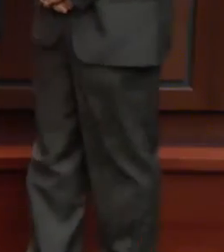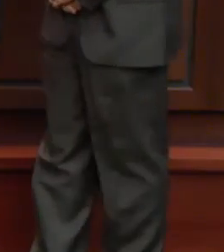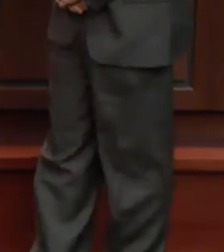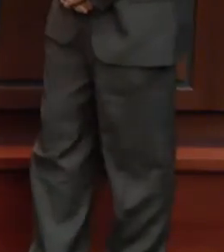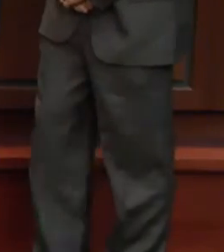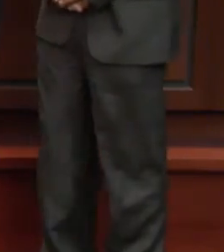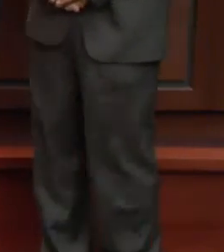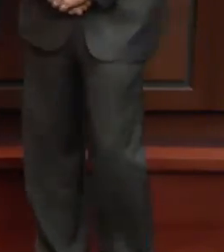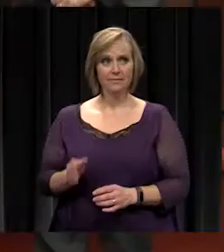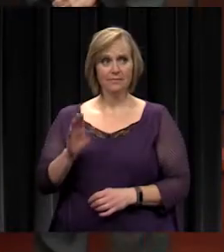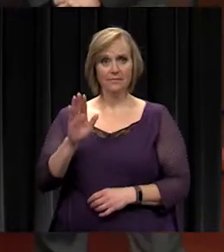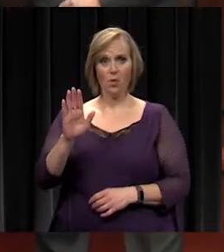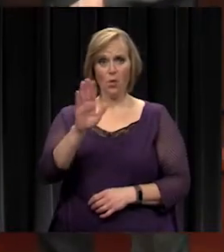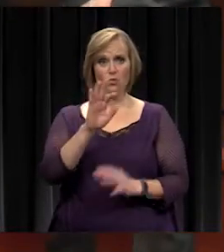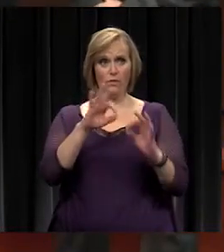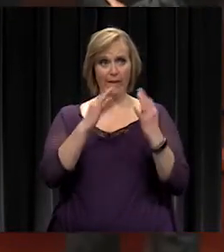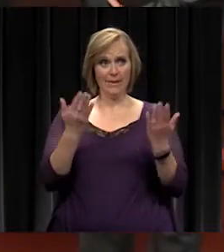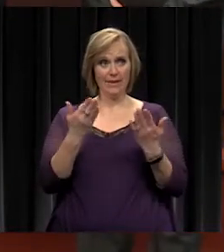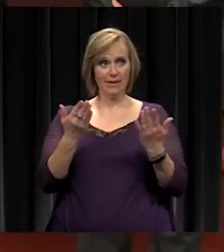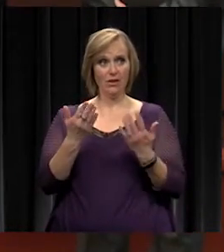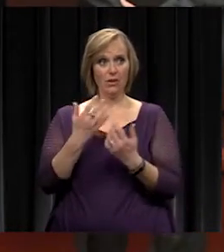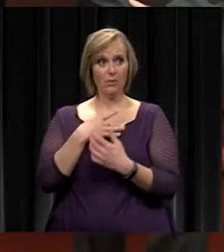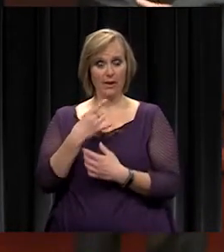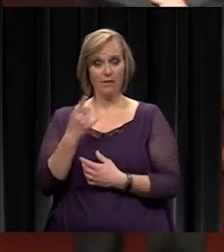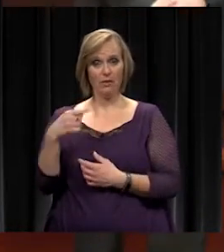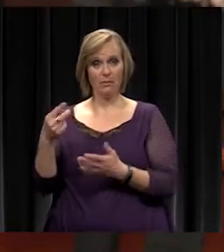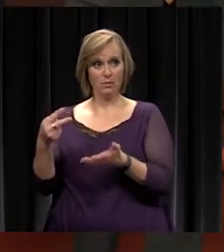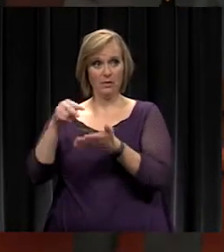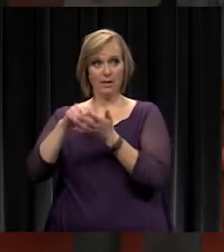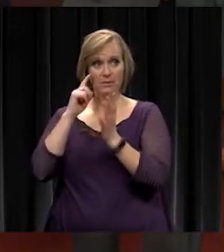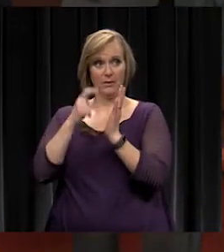And are your families here tonight? We'd love for them to stand and be recognized as well.